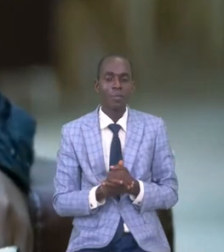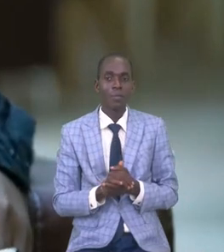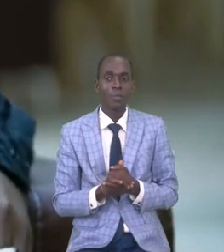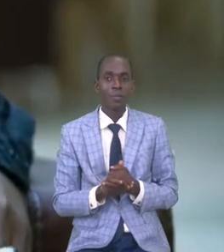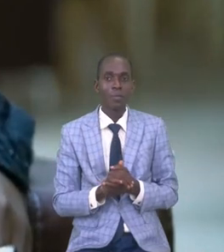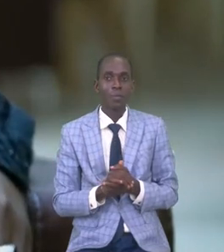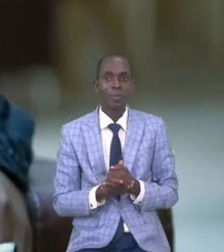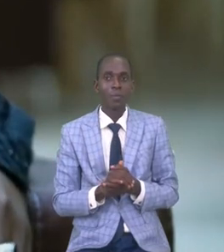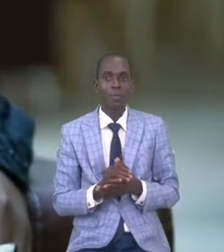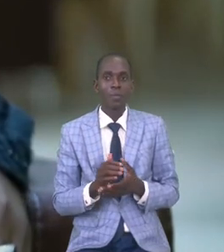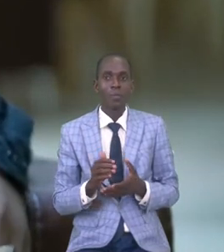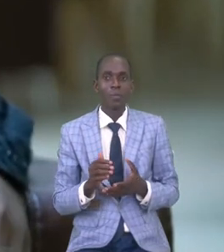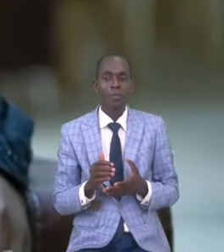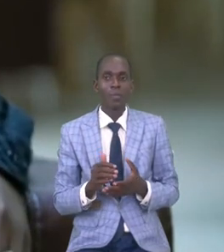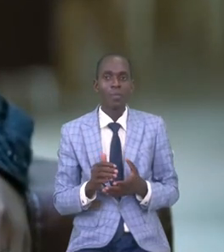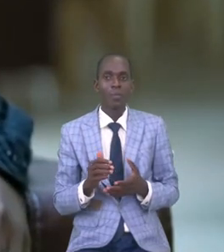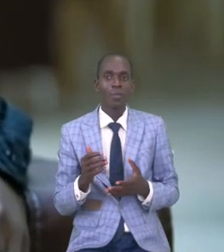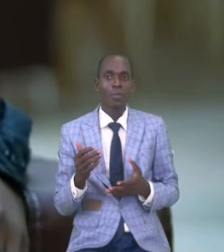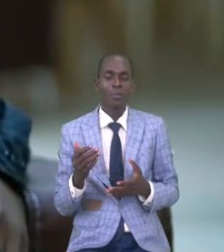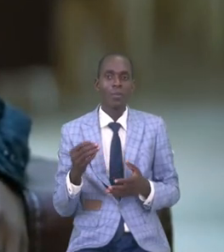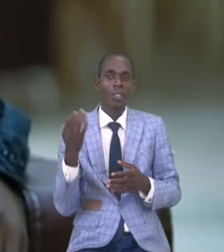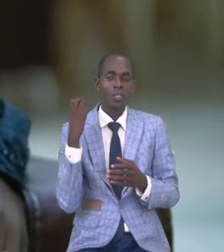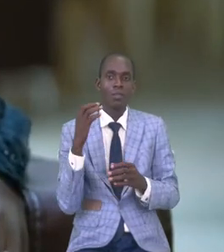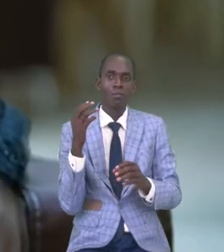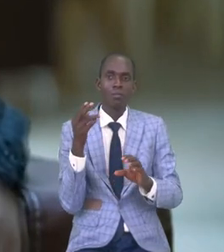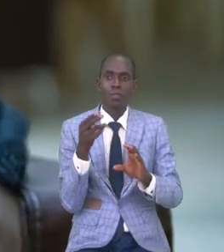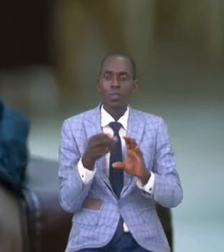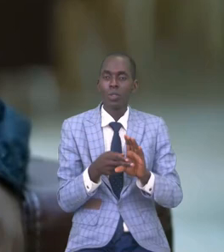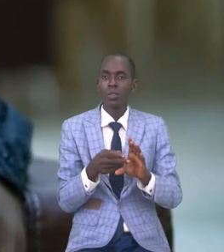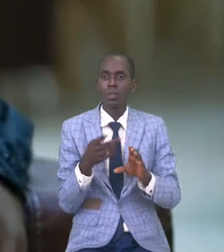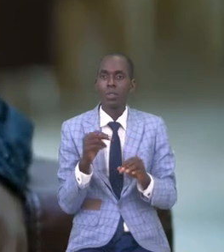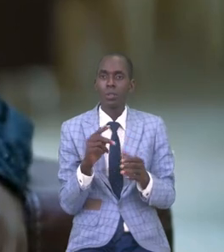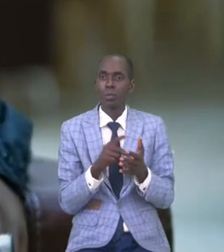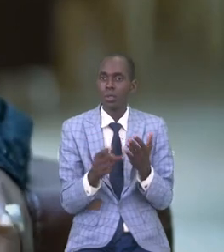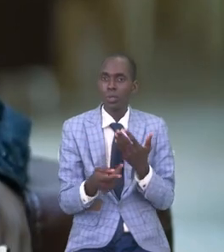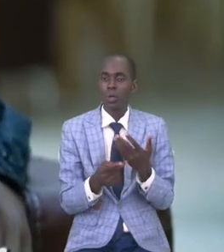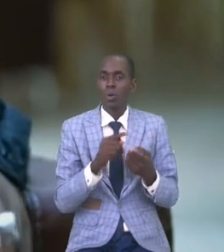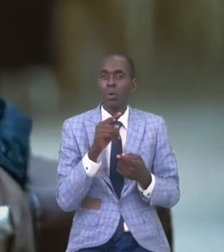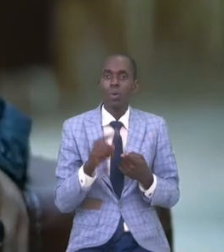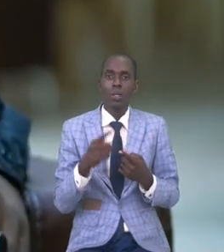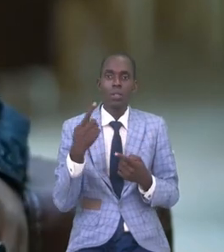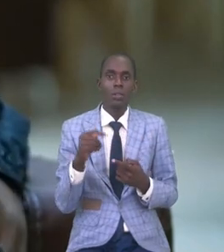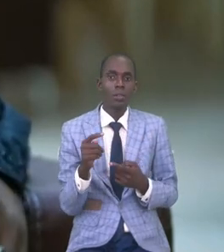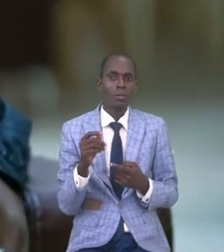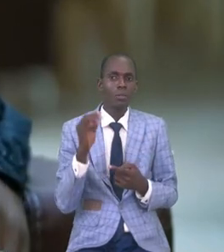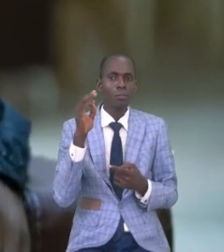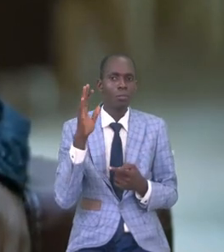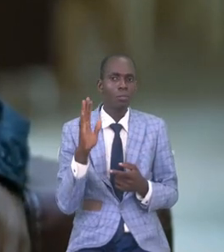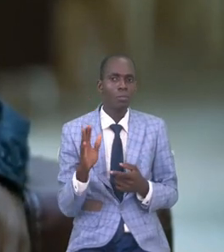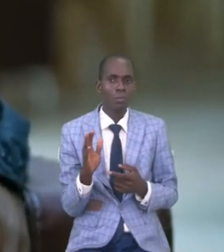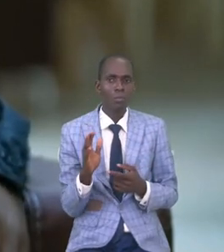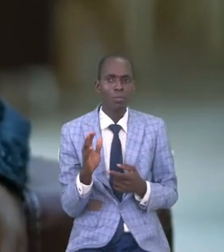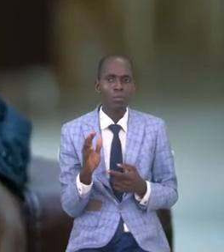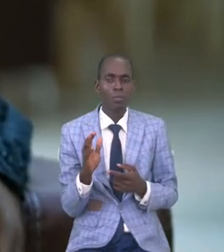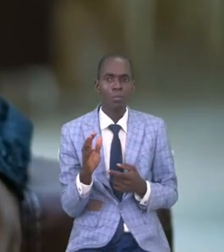I just passed Deeper Life Church. Then they do crusade. That's Global Crusade. One pastor there just see me and stopped me with my